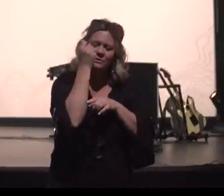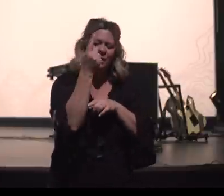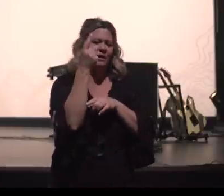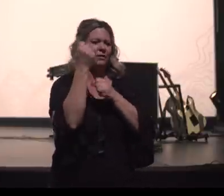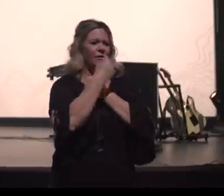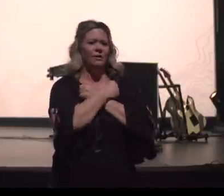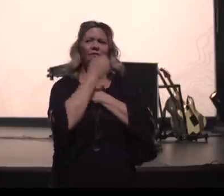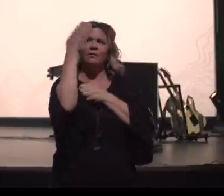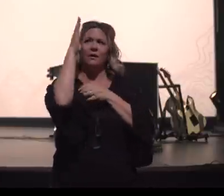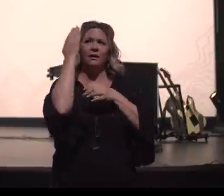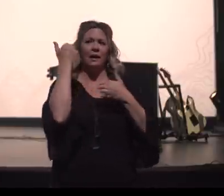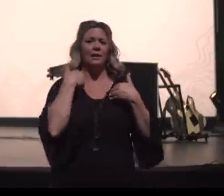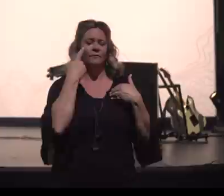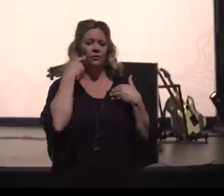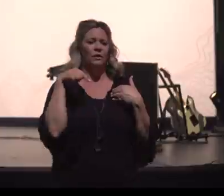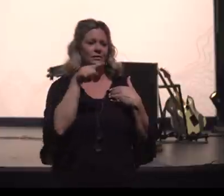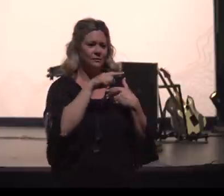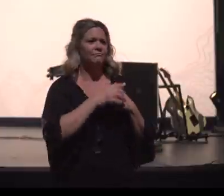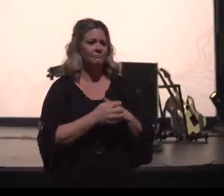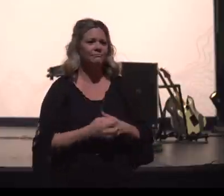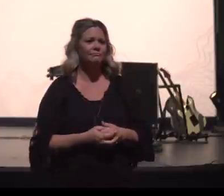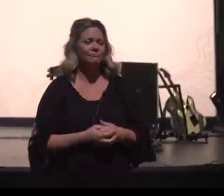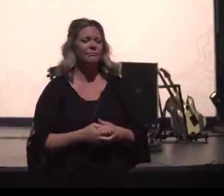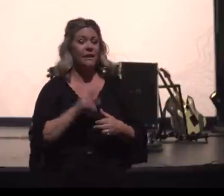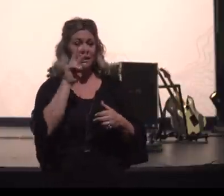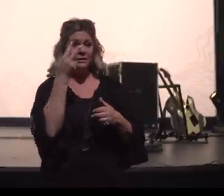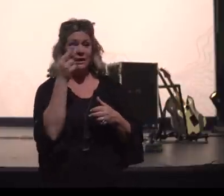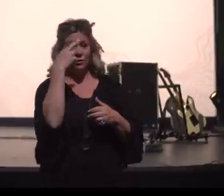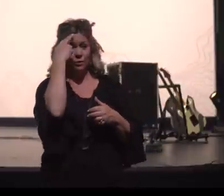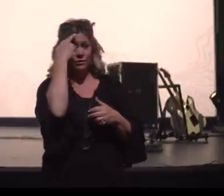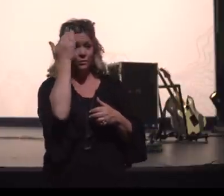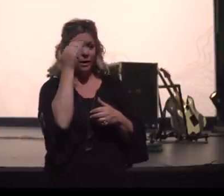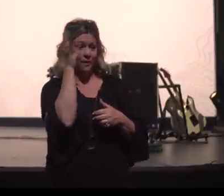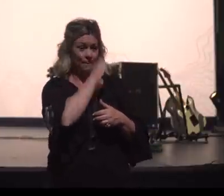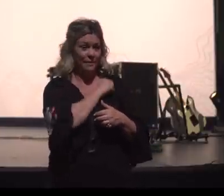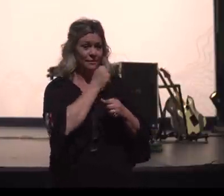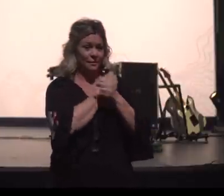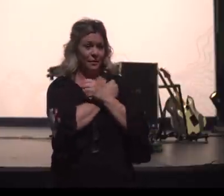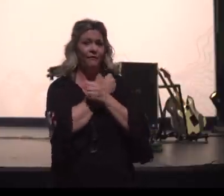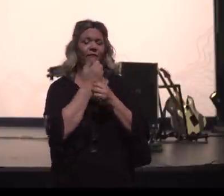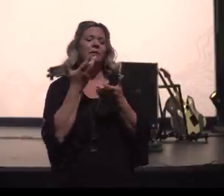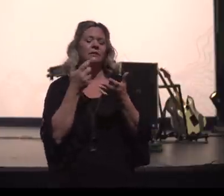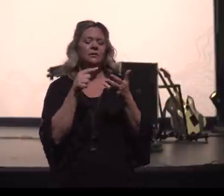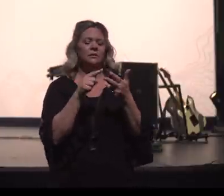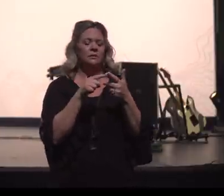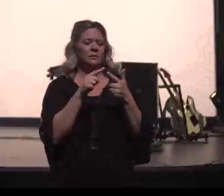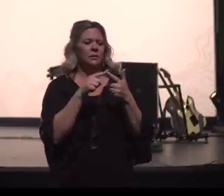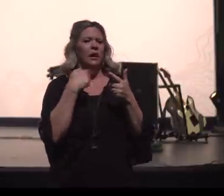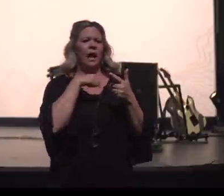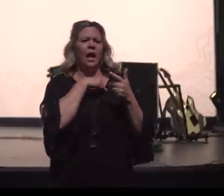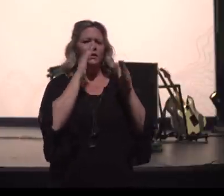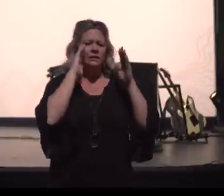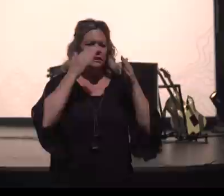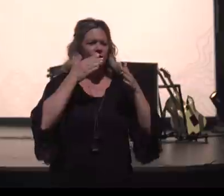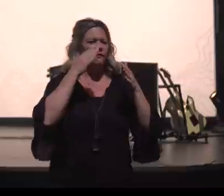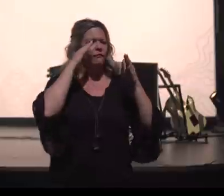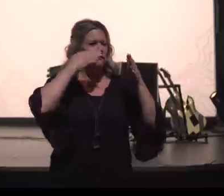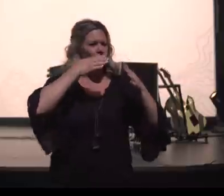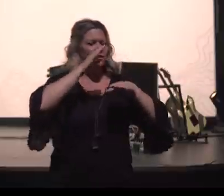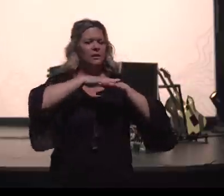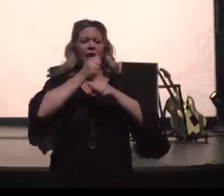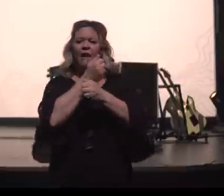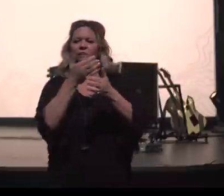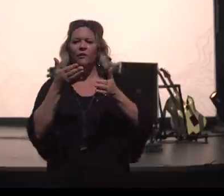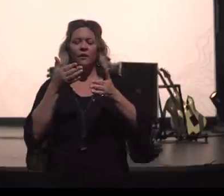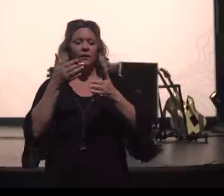much. Here's the second reason people miss it. The second reason is because our attention gets focused on everything